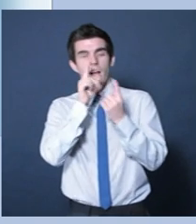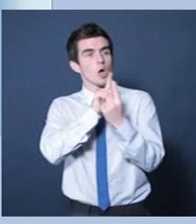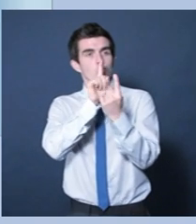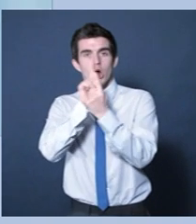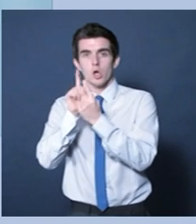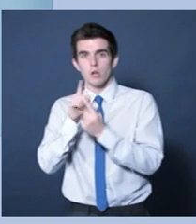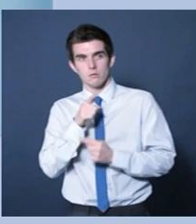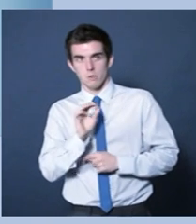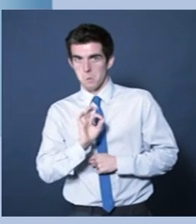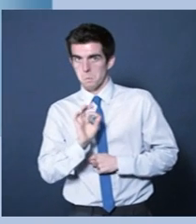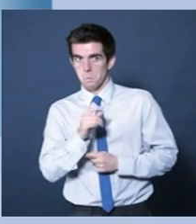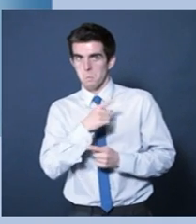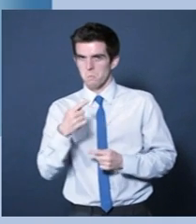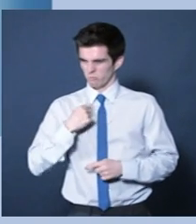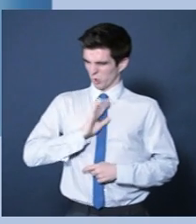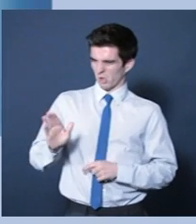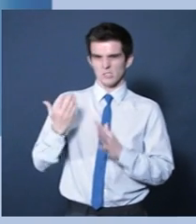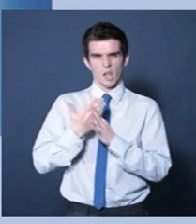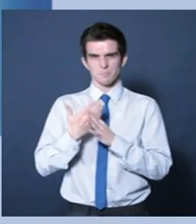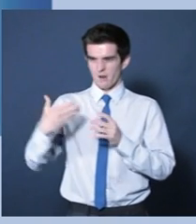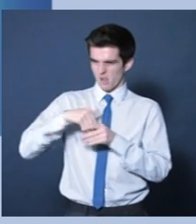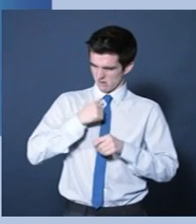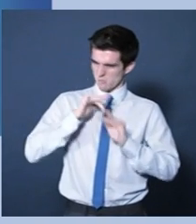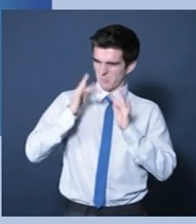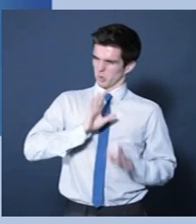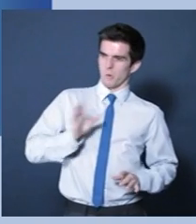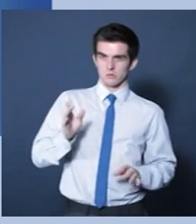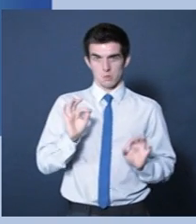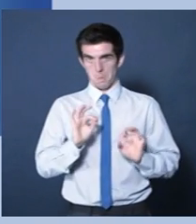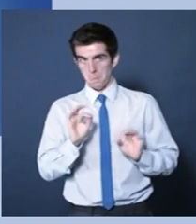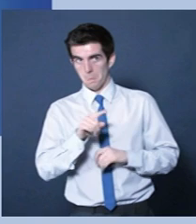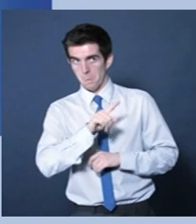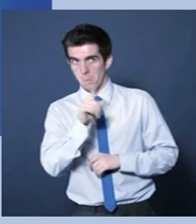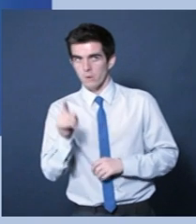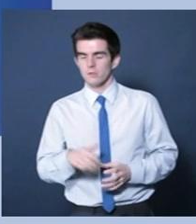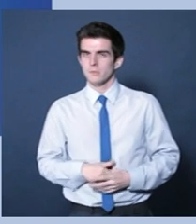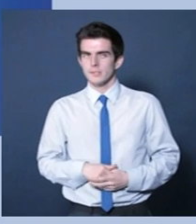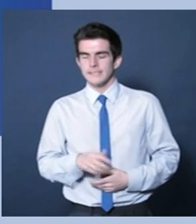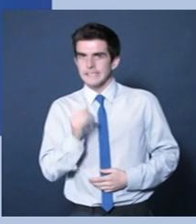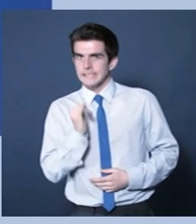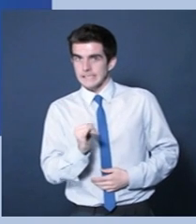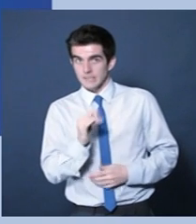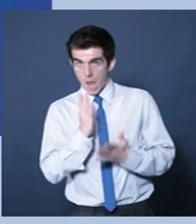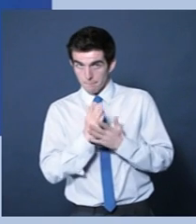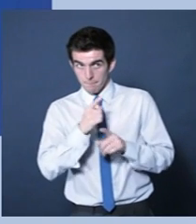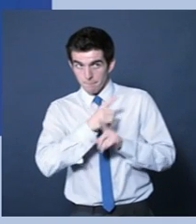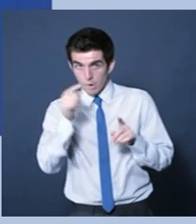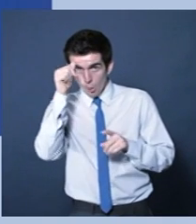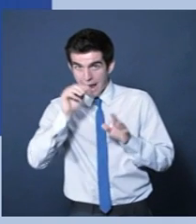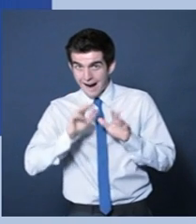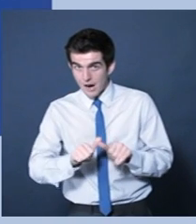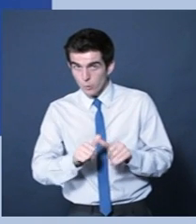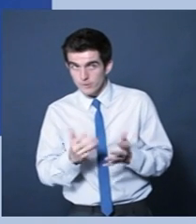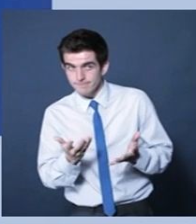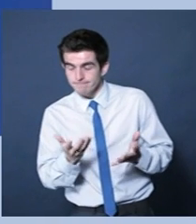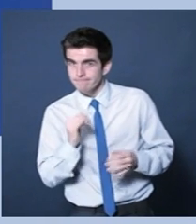accessibility into my website. I think the key issue is, do they actually know what they're talking about? So with the very best of intentions, if it is that has